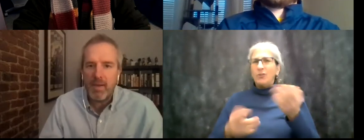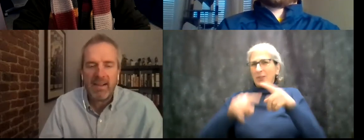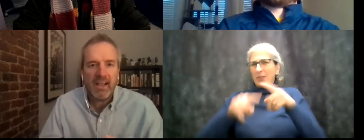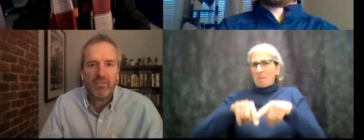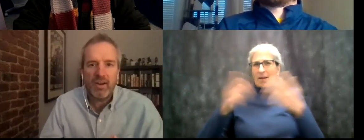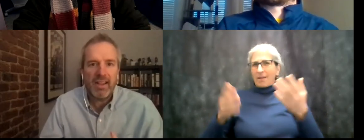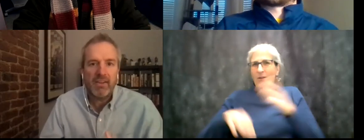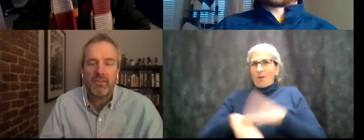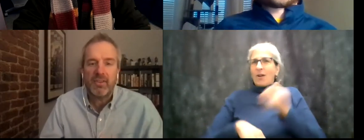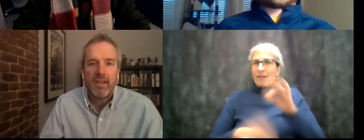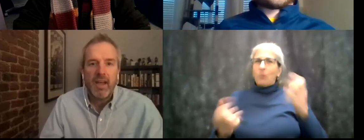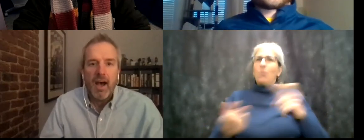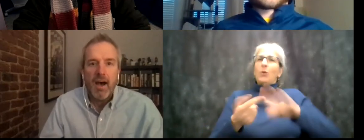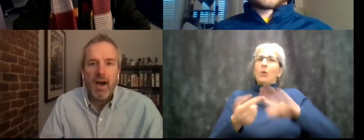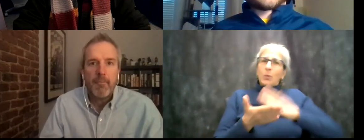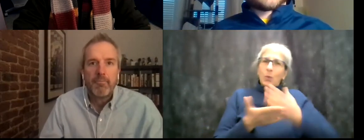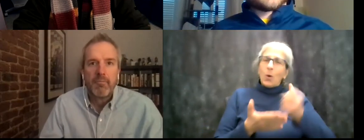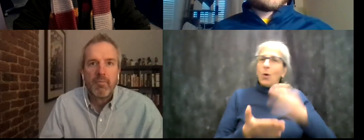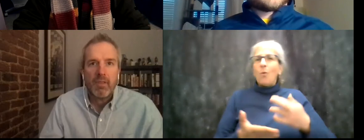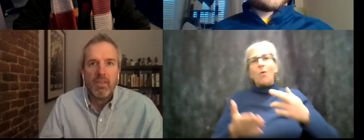you want to be back of the house, front of the house.